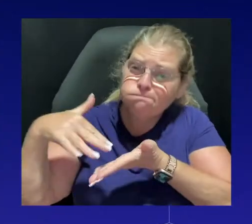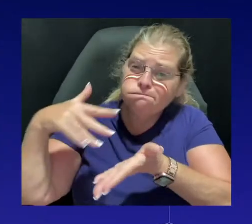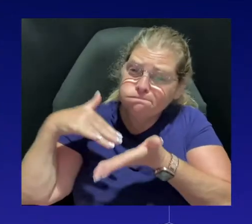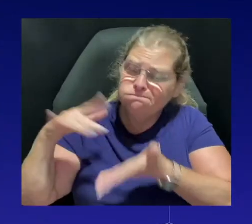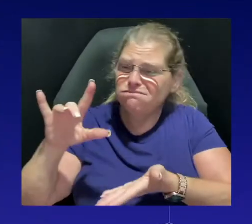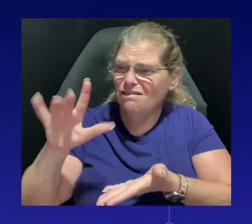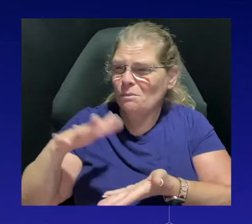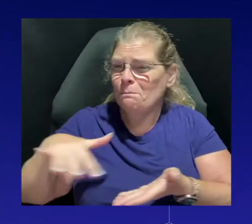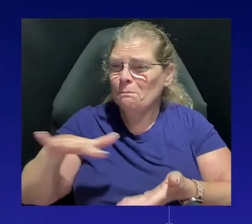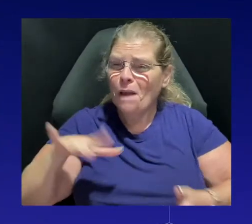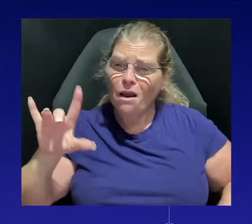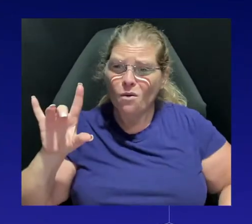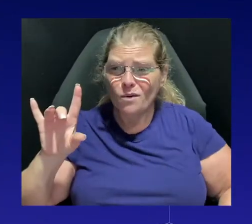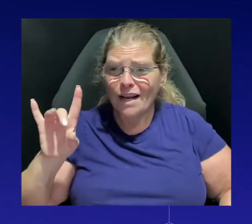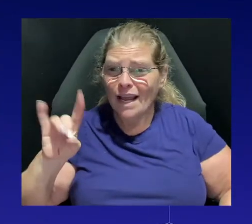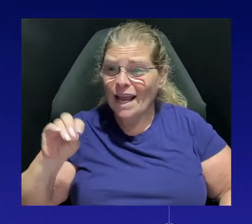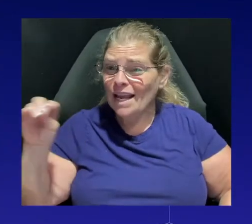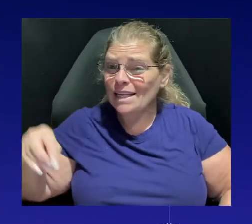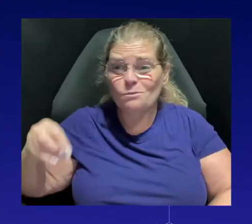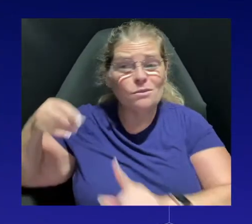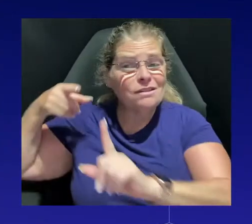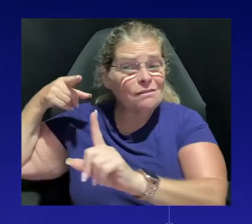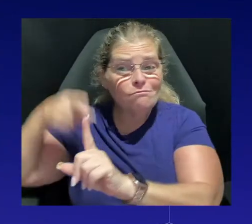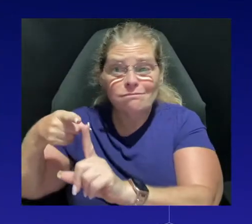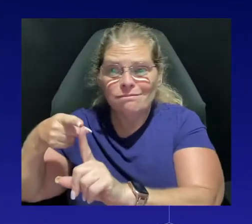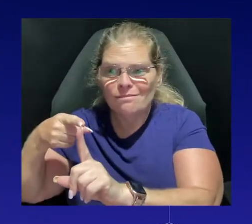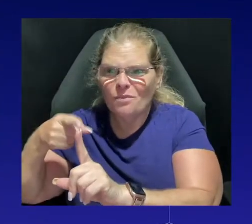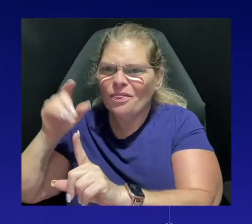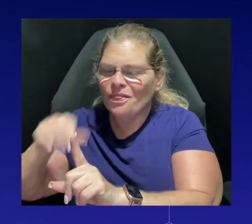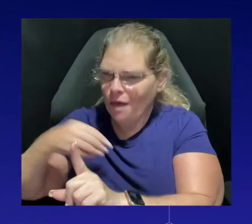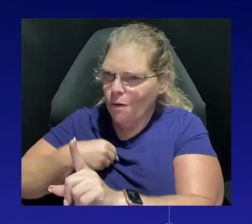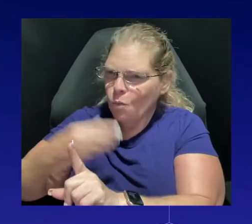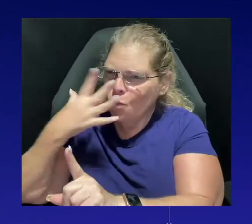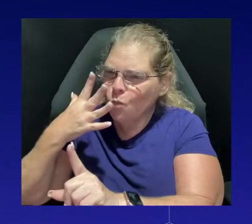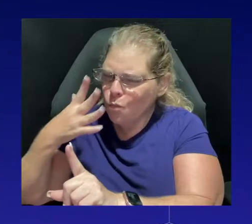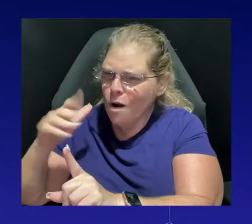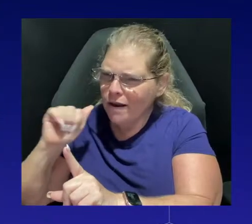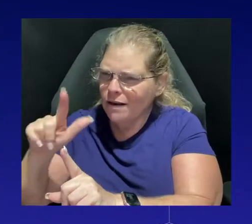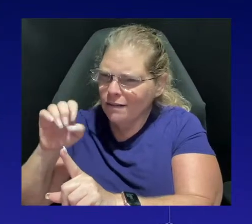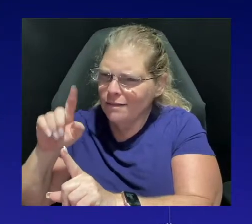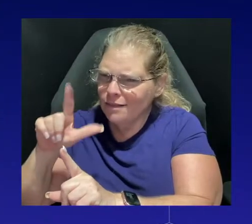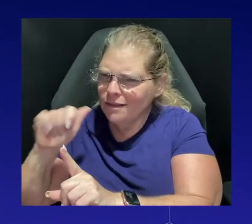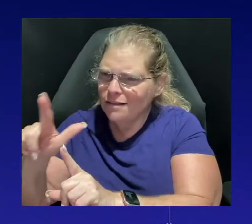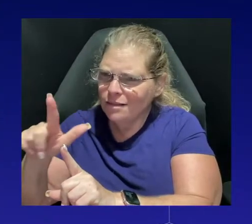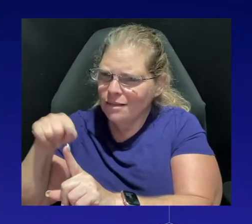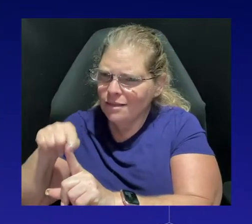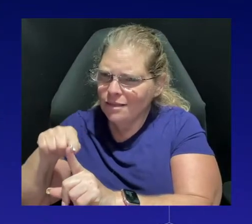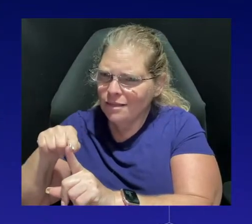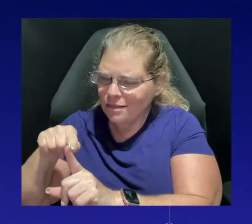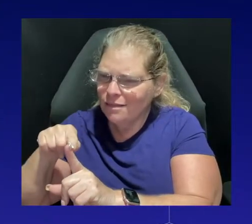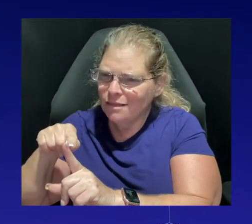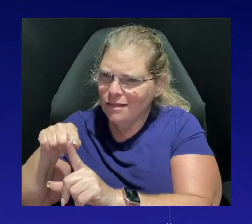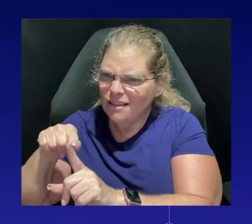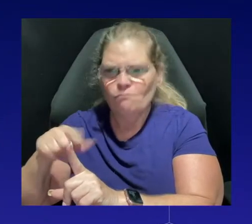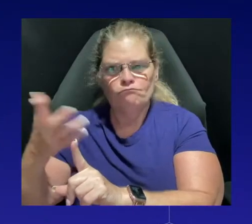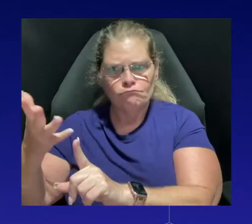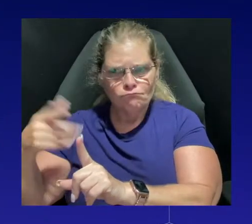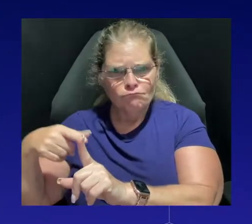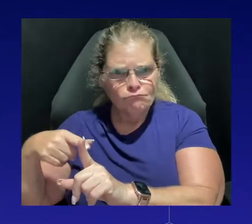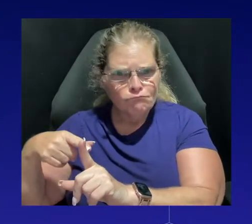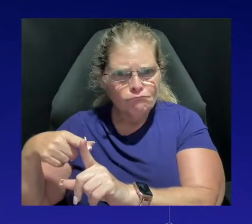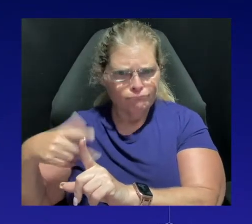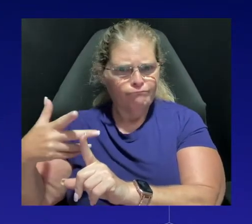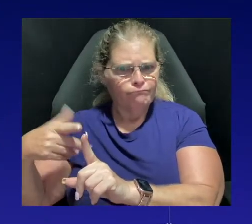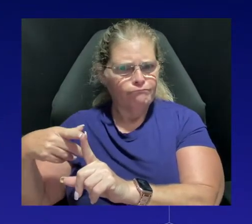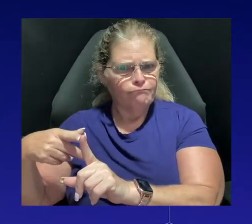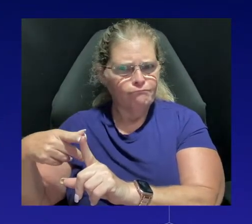80% are specific for that allele in Anglo populations. And so I think